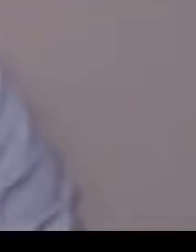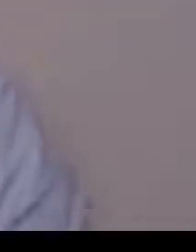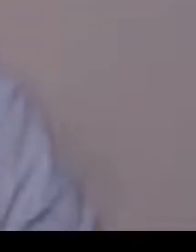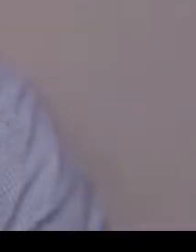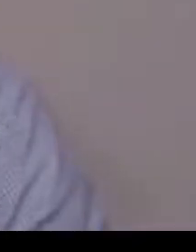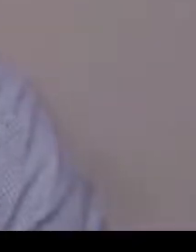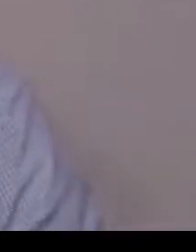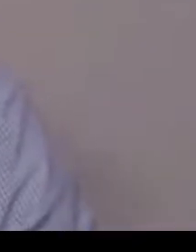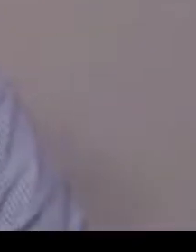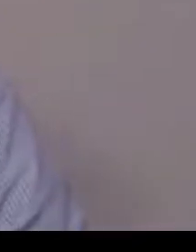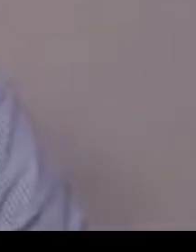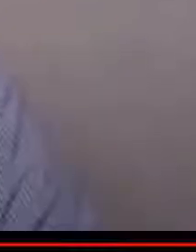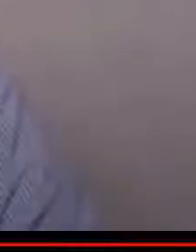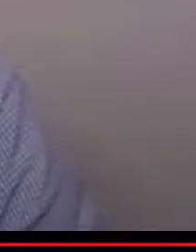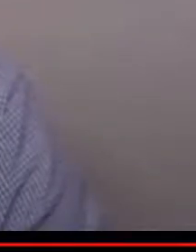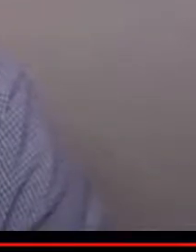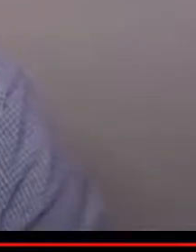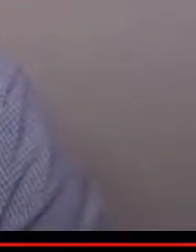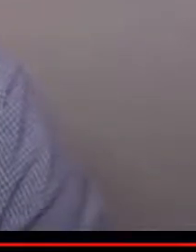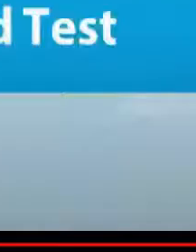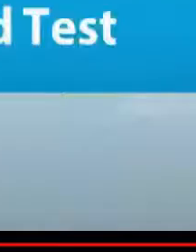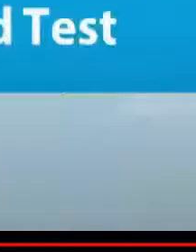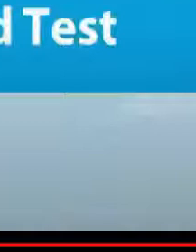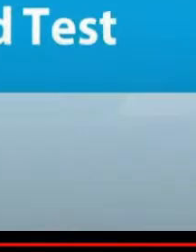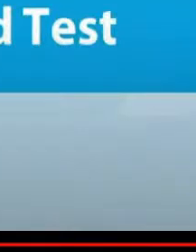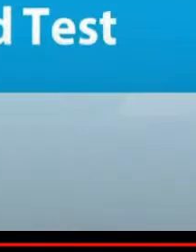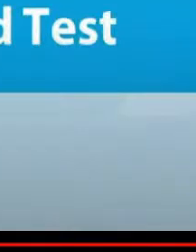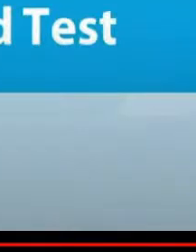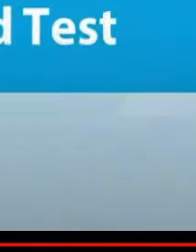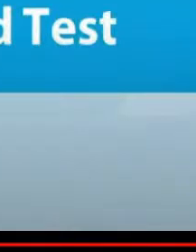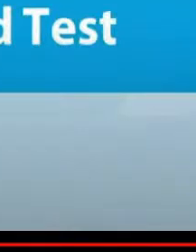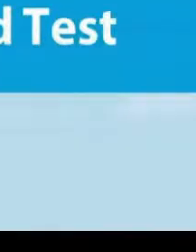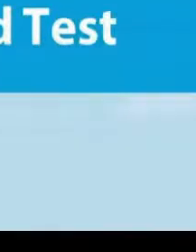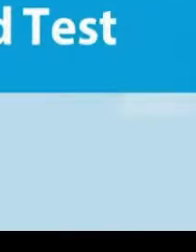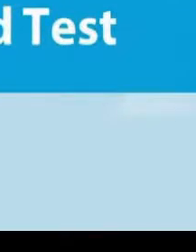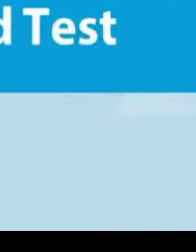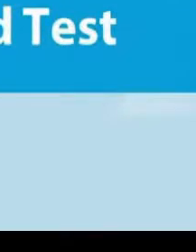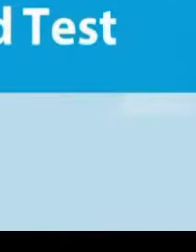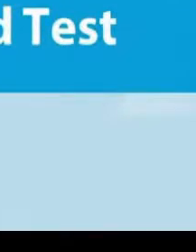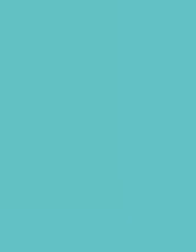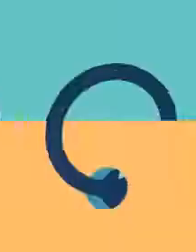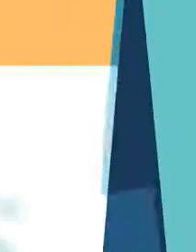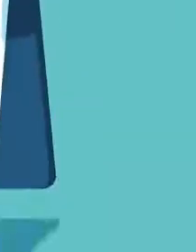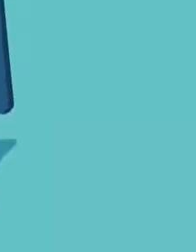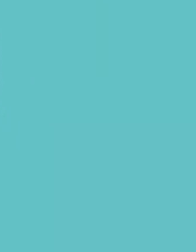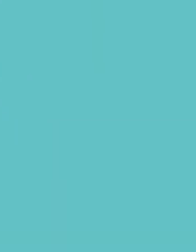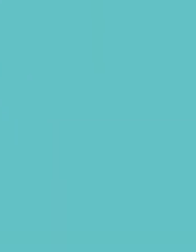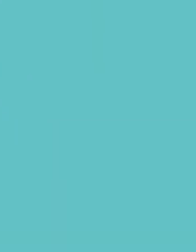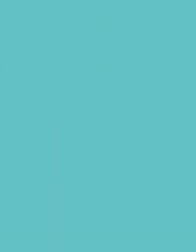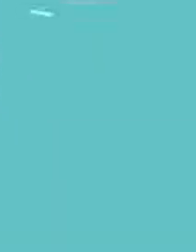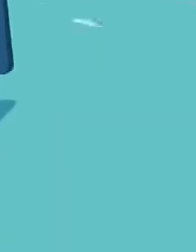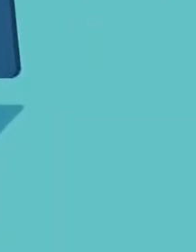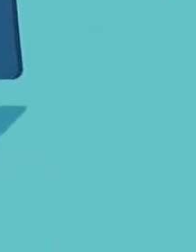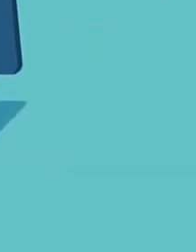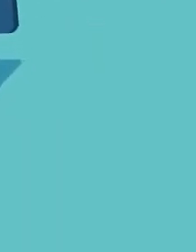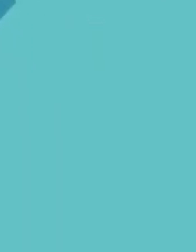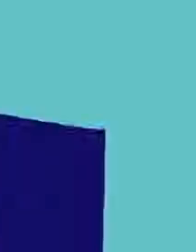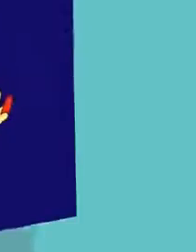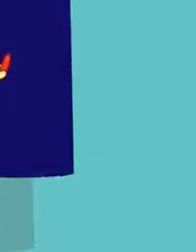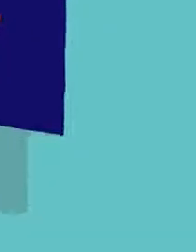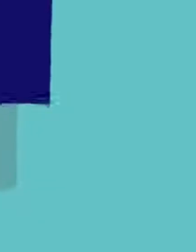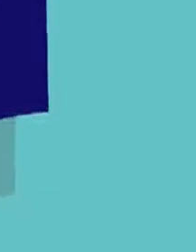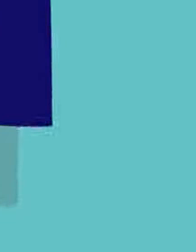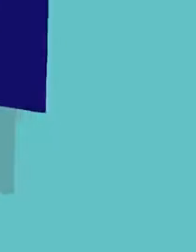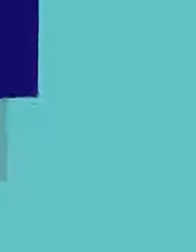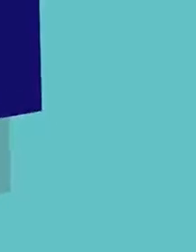Hello everyone. Today I'm going to demonstrate how to use the lateral flow test or antigen detecting rapid diagnostic. Beginning the 10th of October,